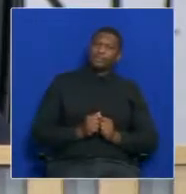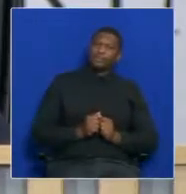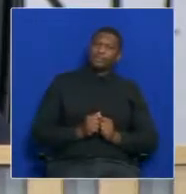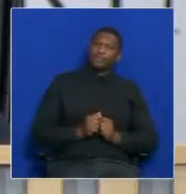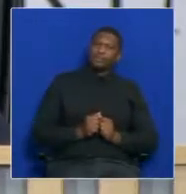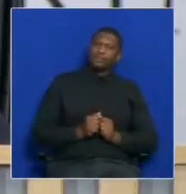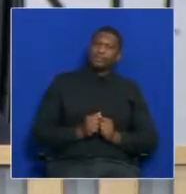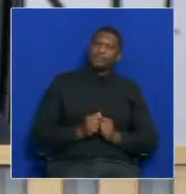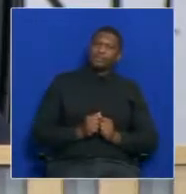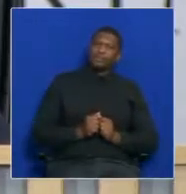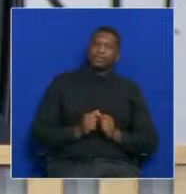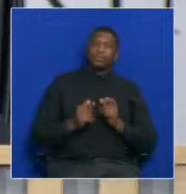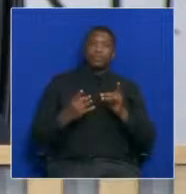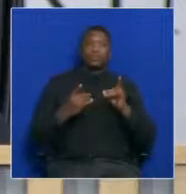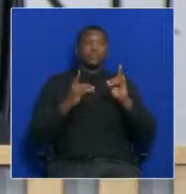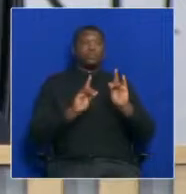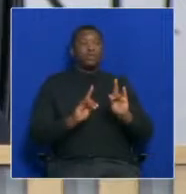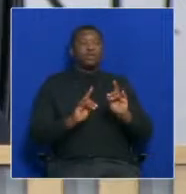Chair,